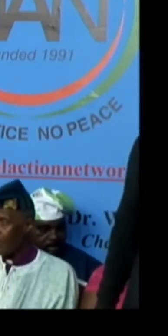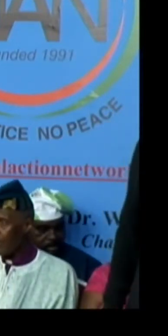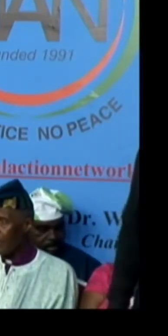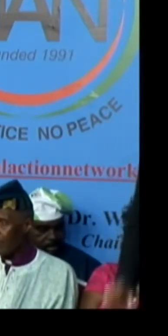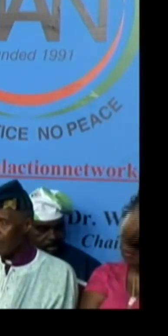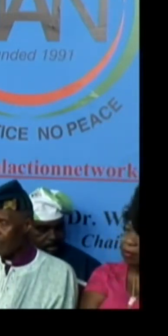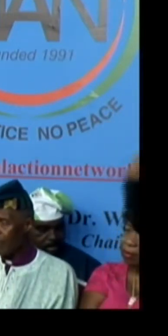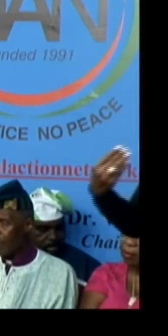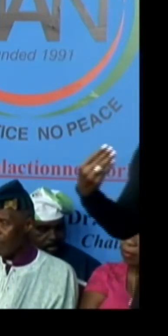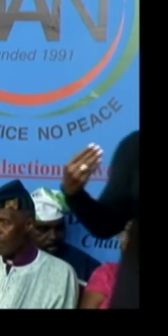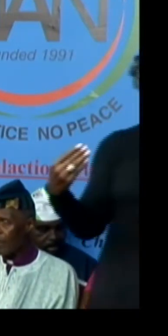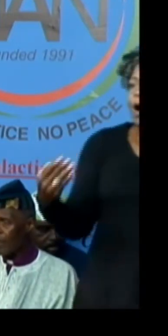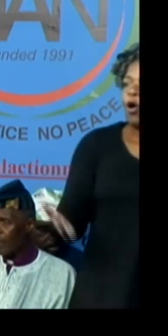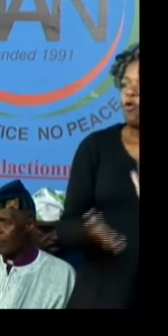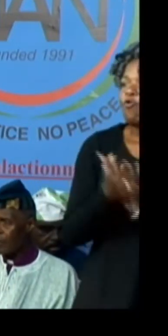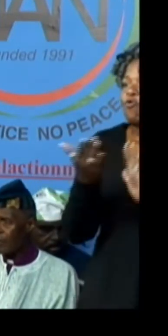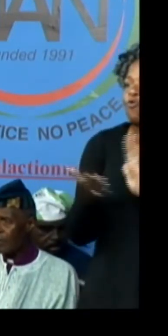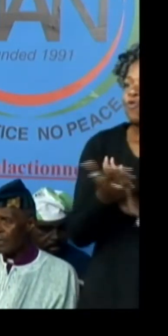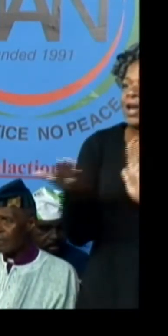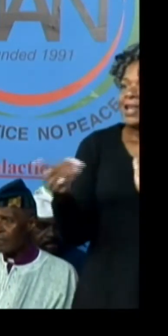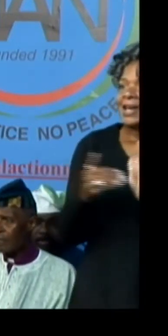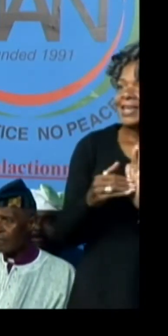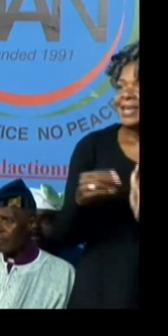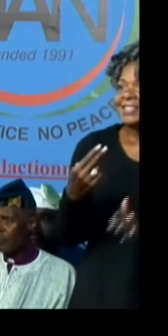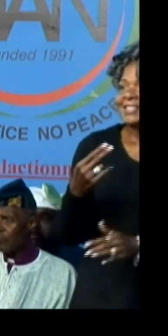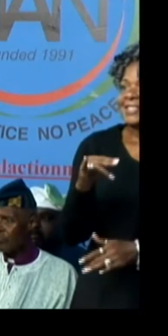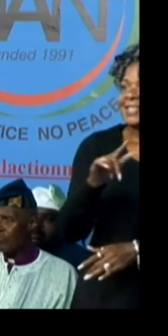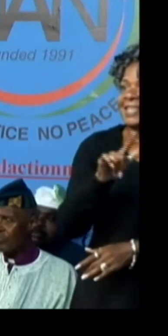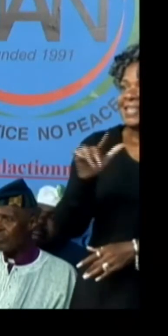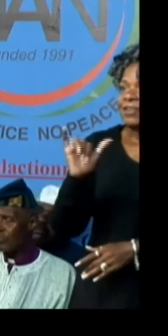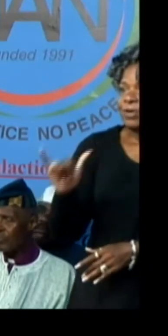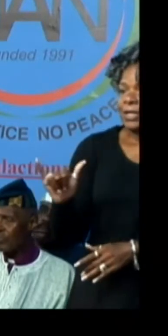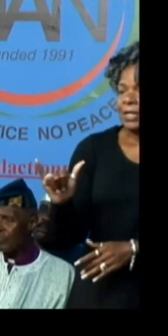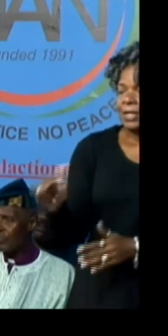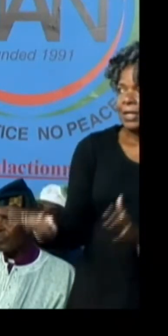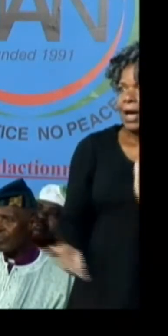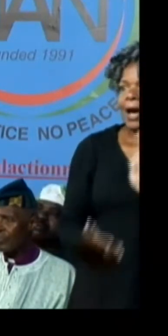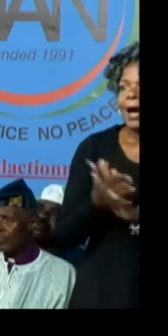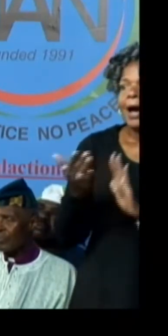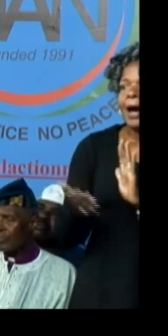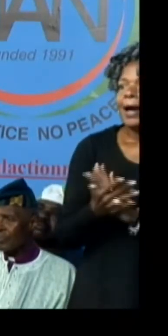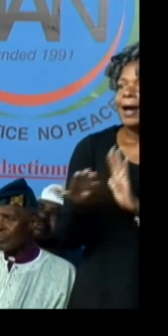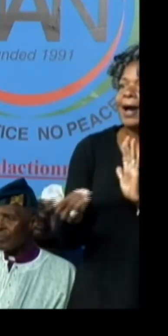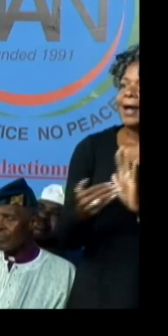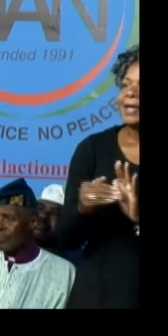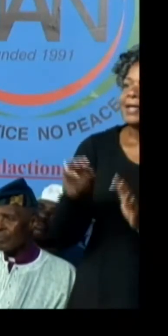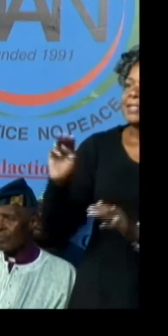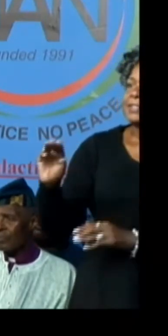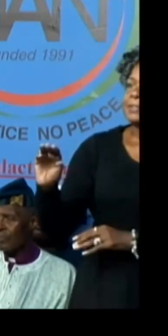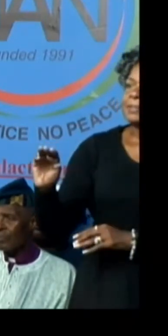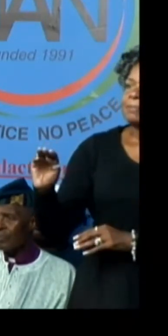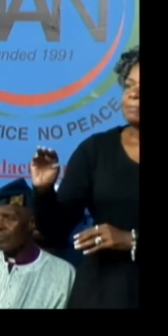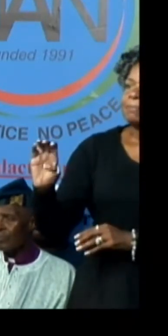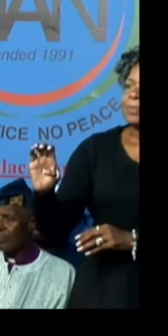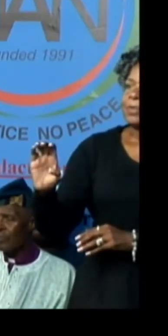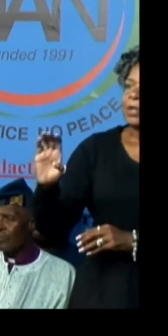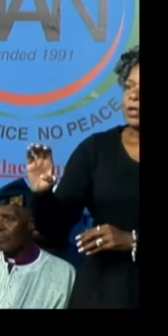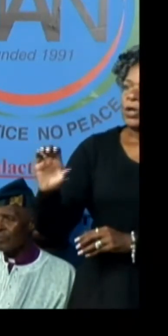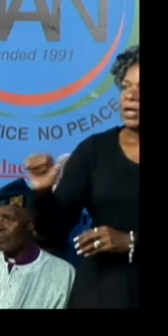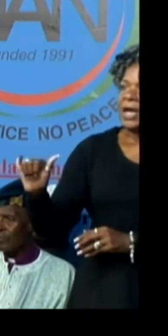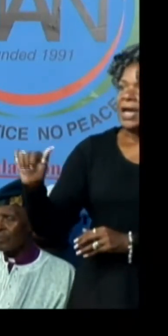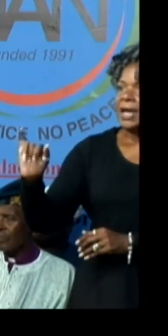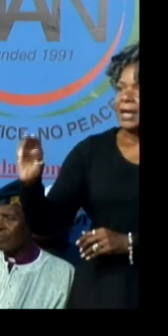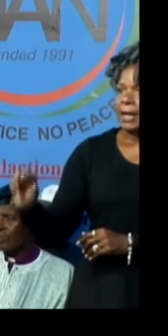the nominee. And he ran against John McCain. And John McCain and them fought all over this country.